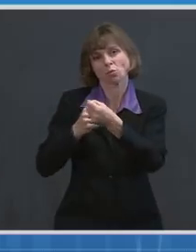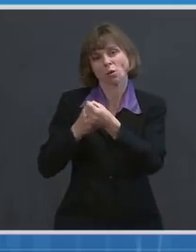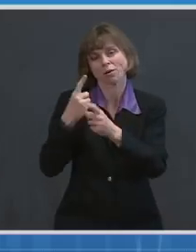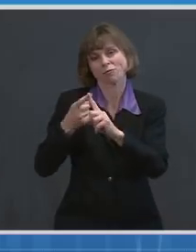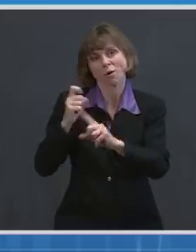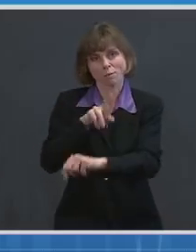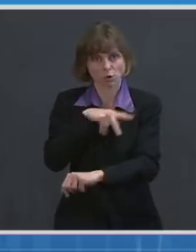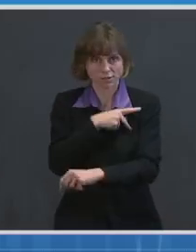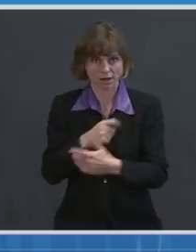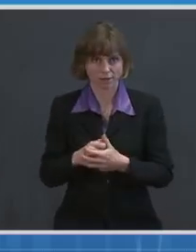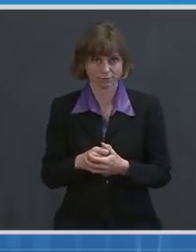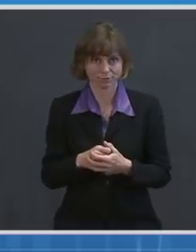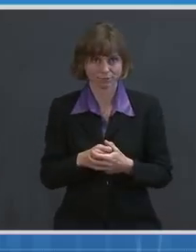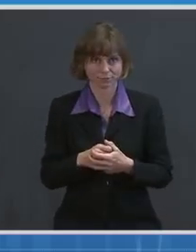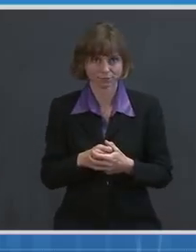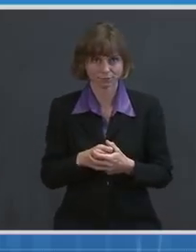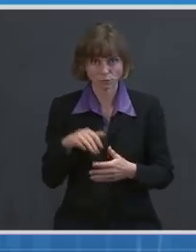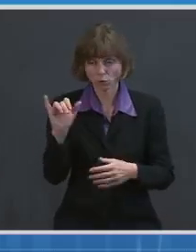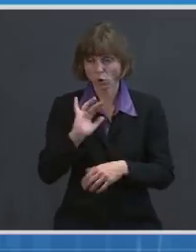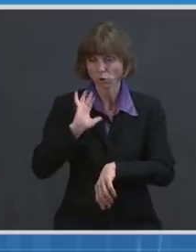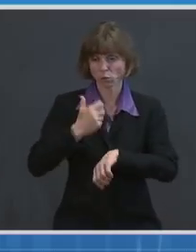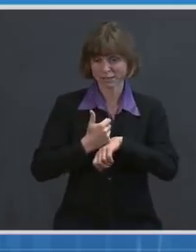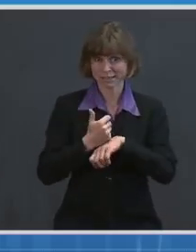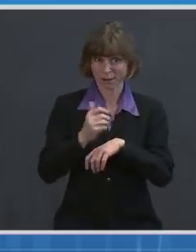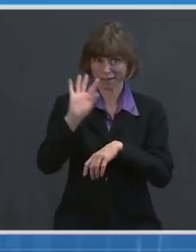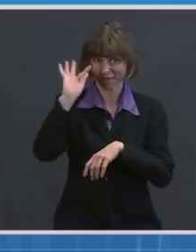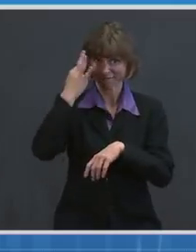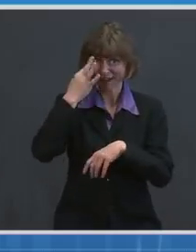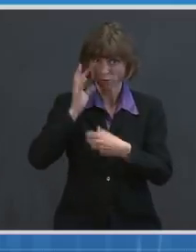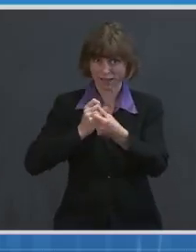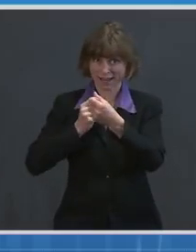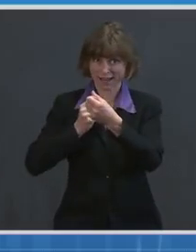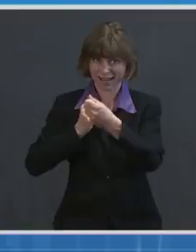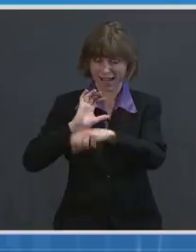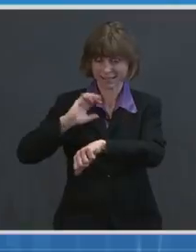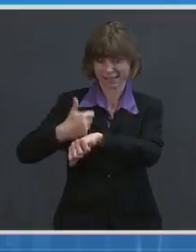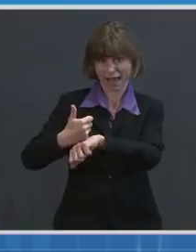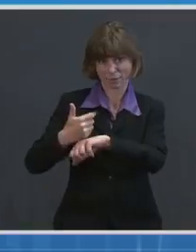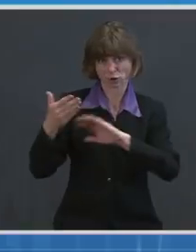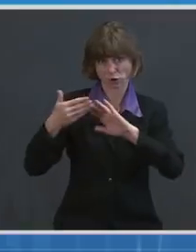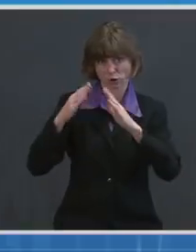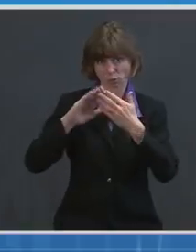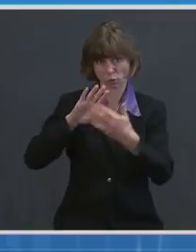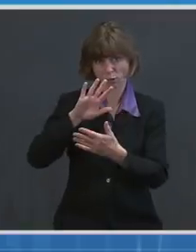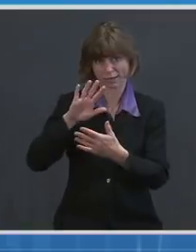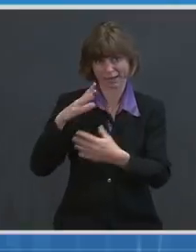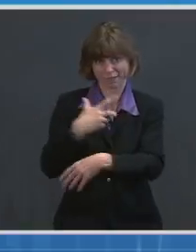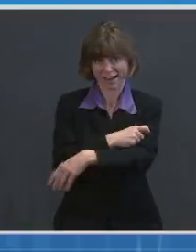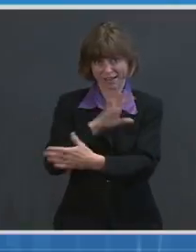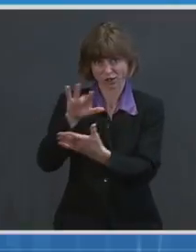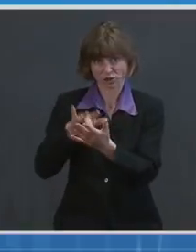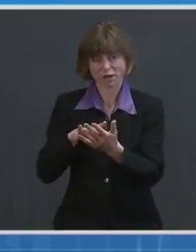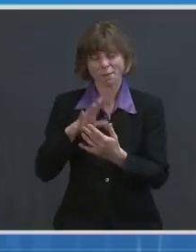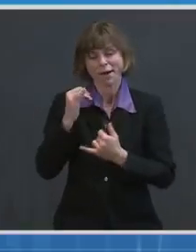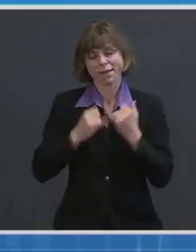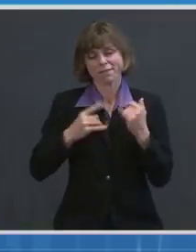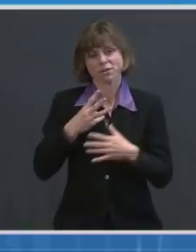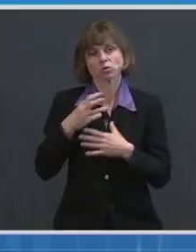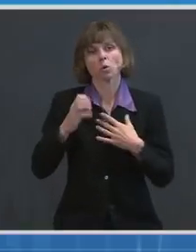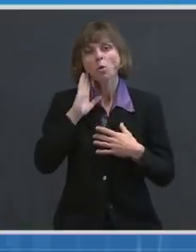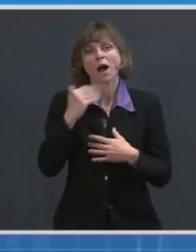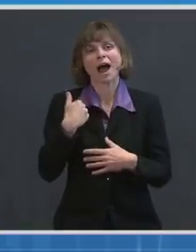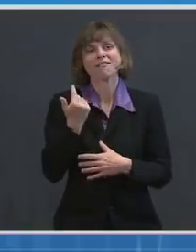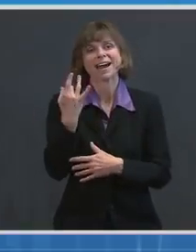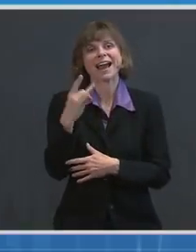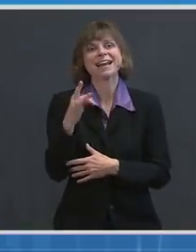And we've also been able to stand up a series of federally established community vaccination centers. And by the end of this week, we'll have 18 of those sites